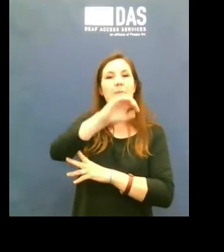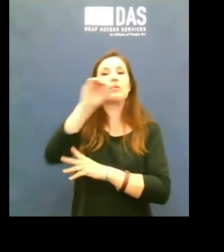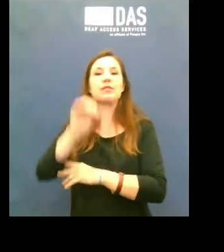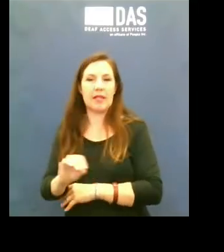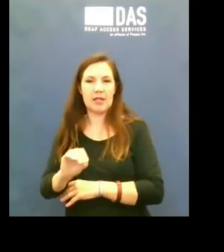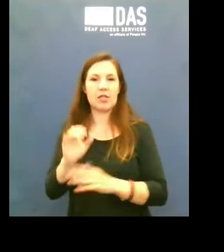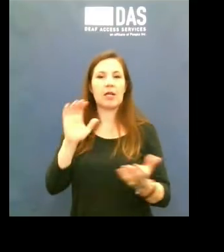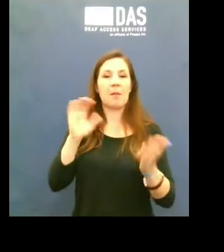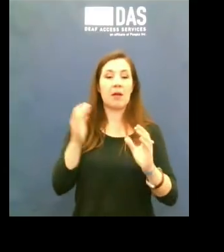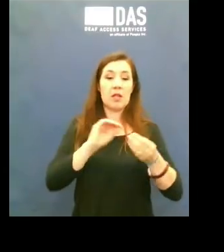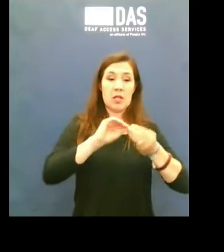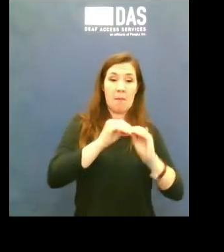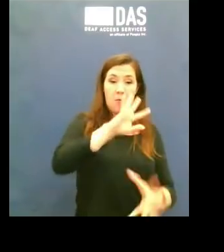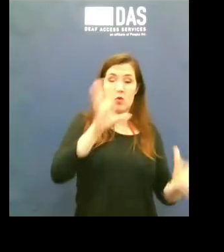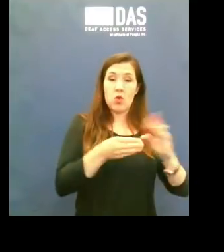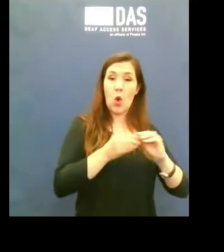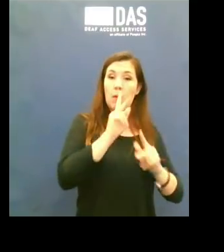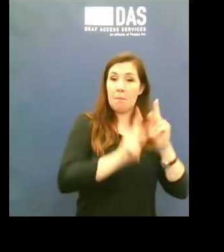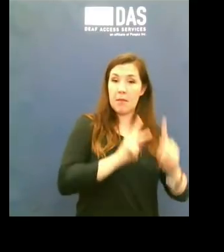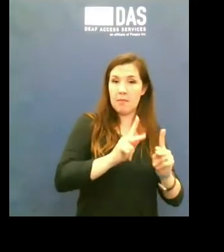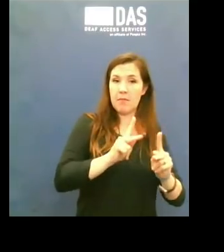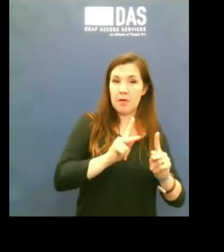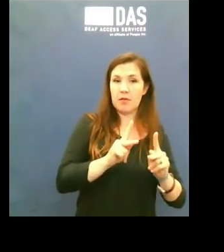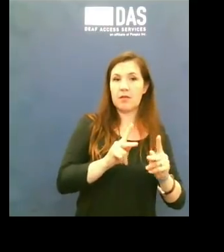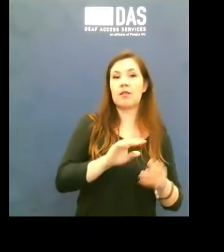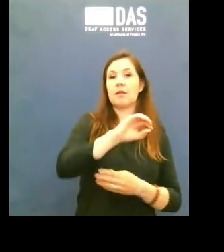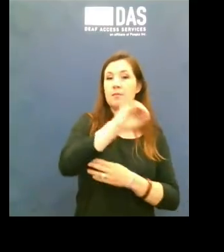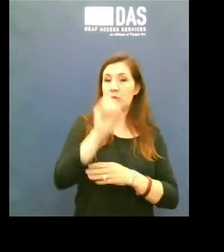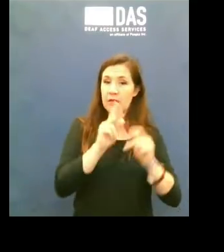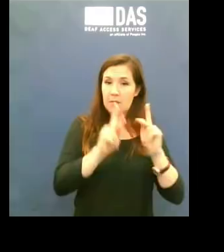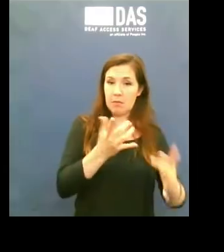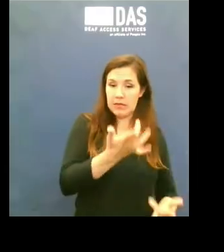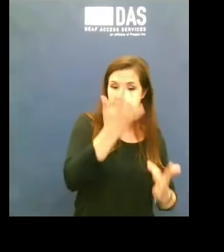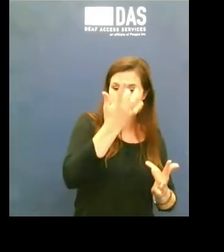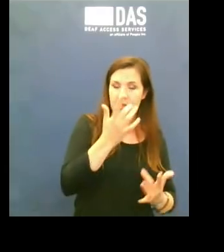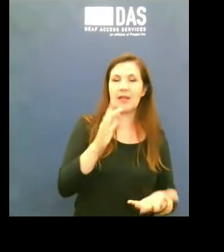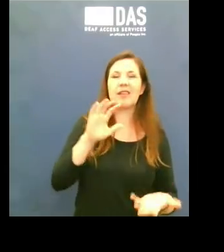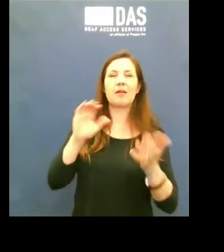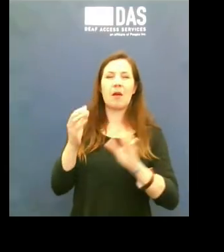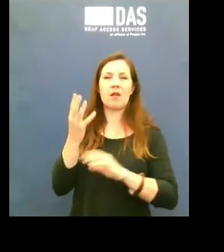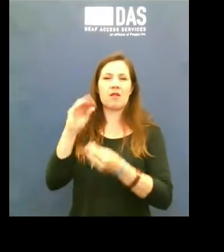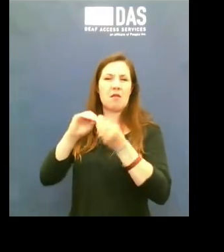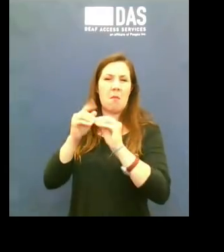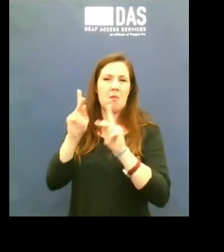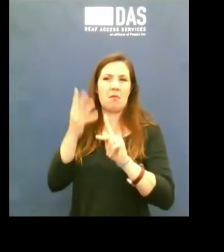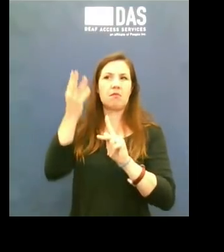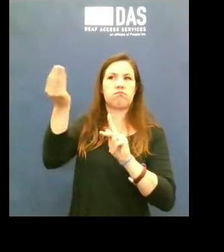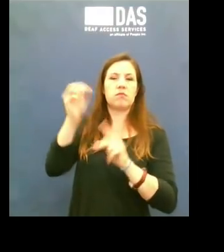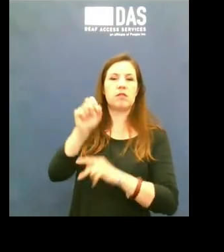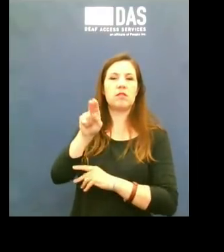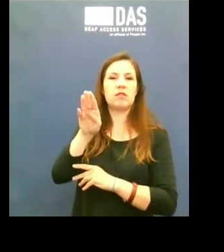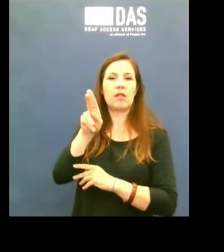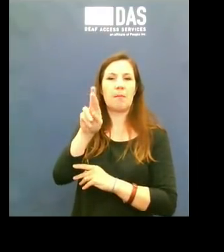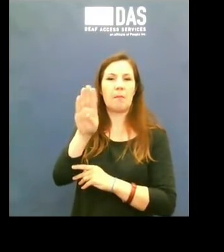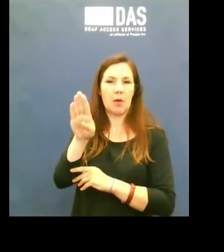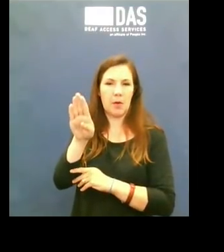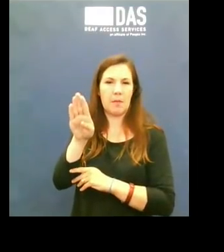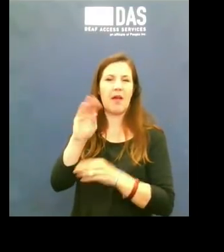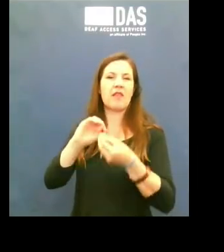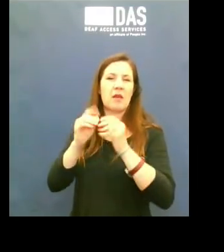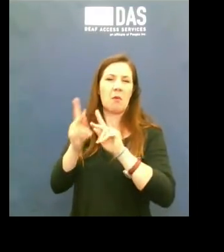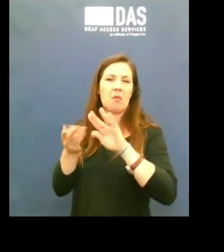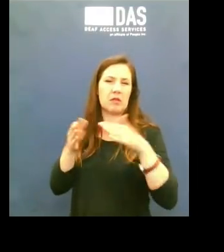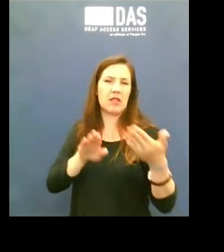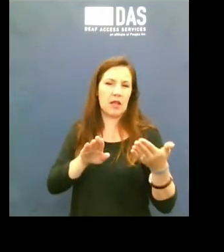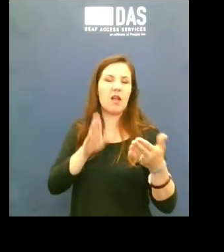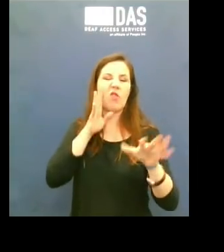based on what the population is compared to what we've seen in the suburbs. We'll talk a little bit more about that again in the mortality data that is coming up